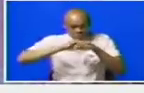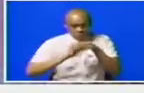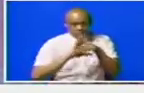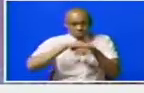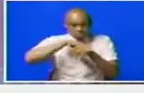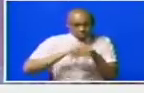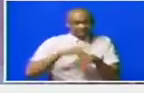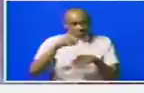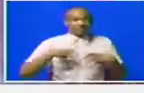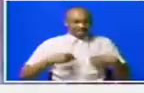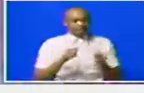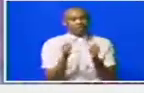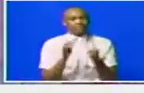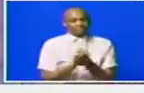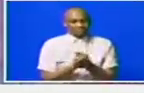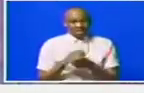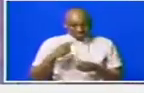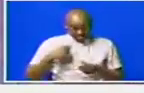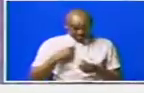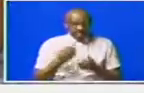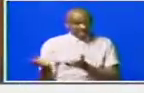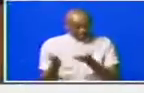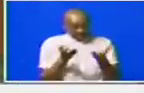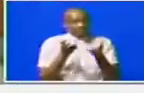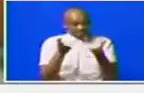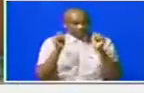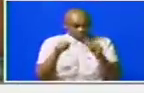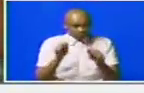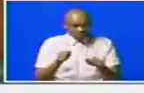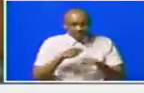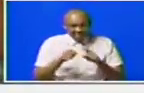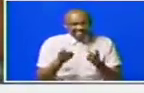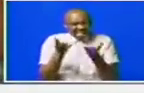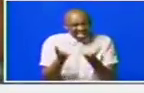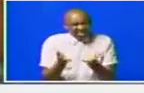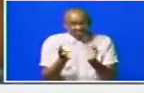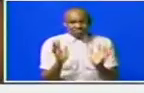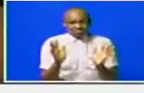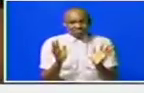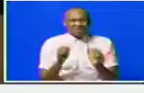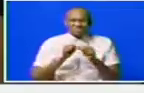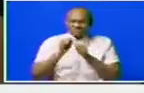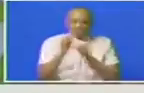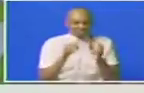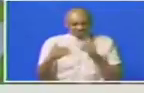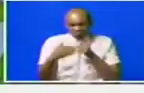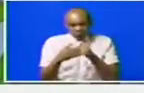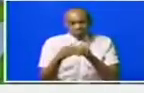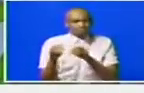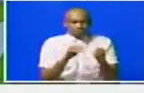she partially healed. I can carry things, but it can't go beyond there. Yeah, it's limited